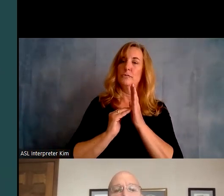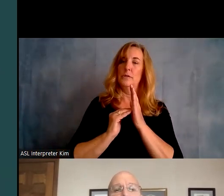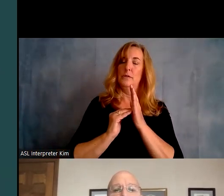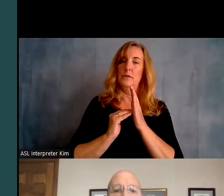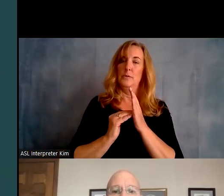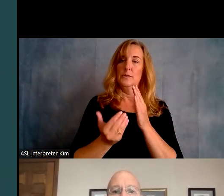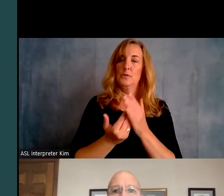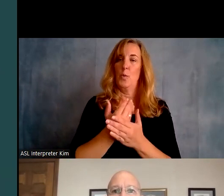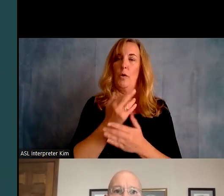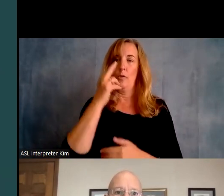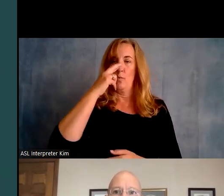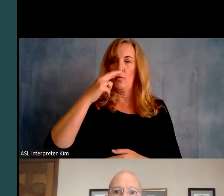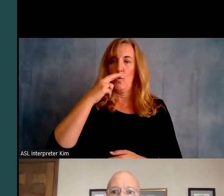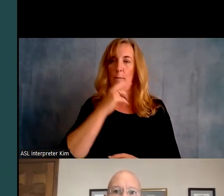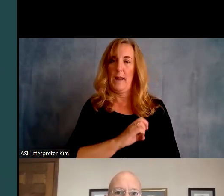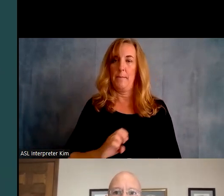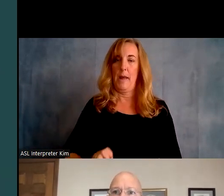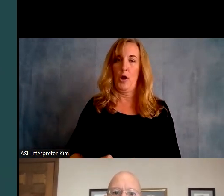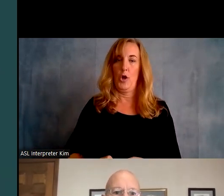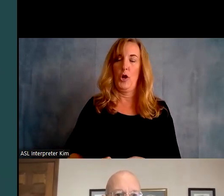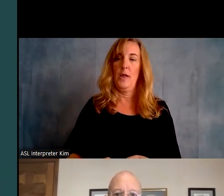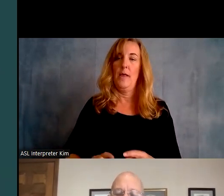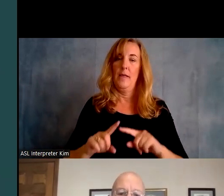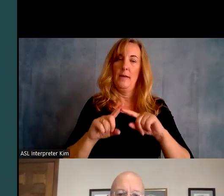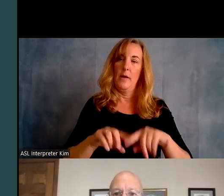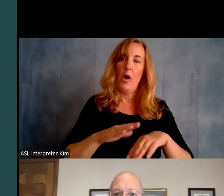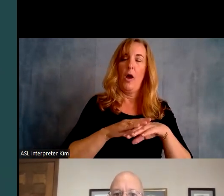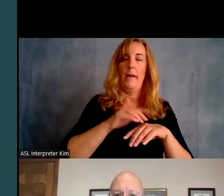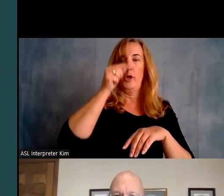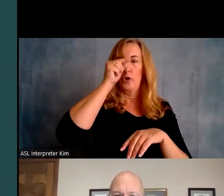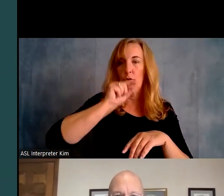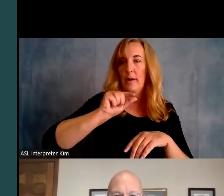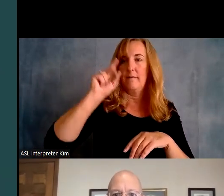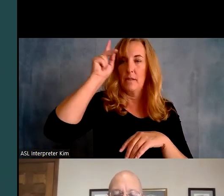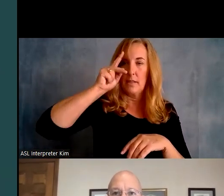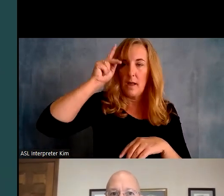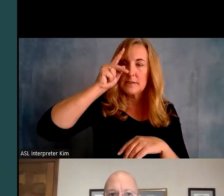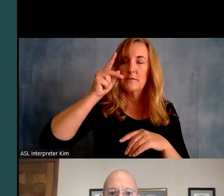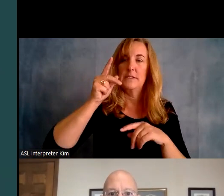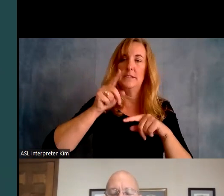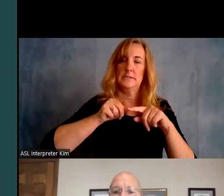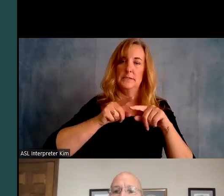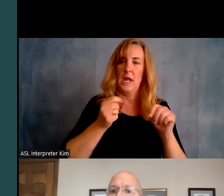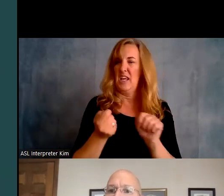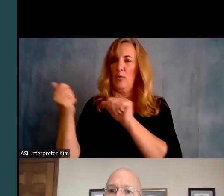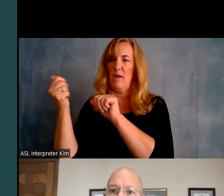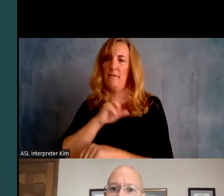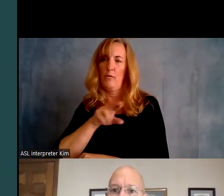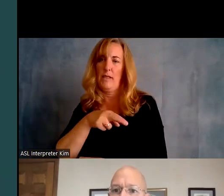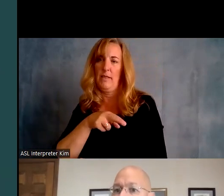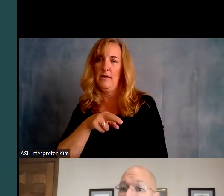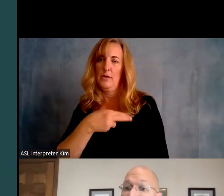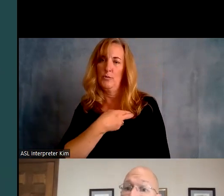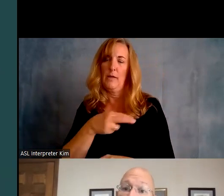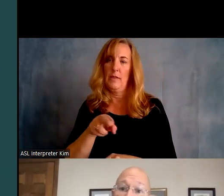the dependence on Greek philosophies, astrologies, all these sorts of things. He wanted to get rid of religion. The problem was